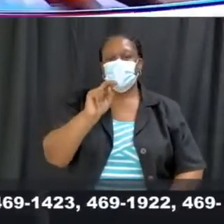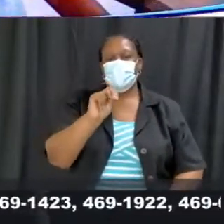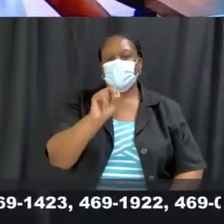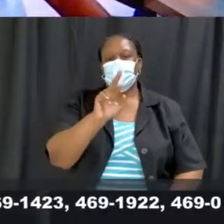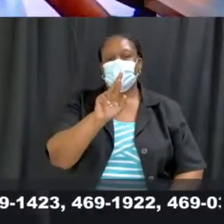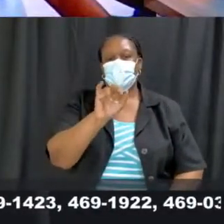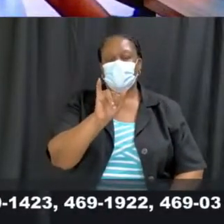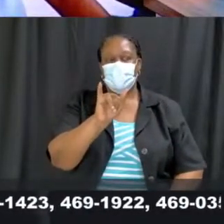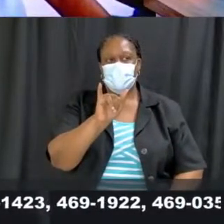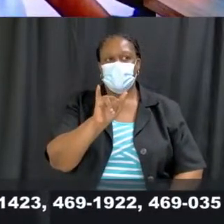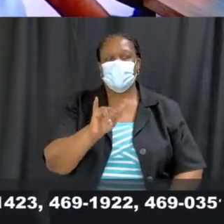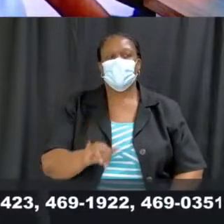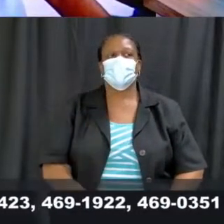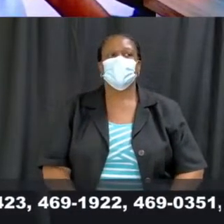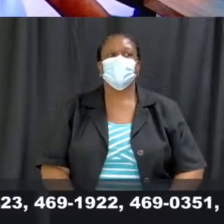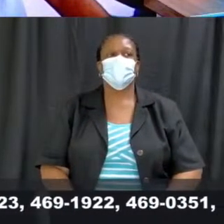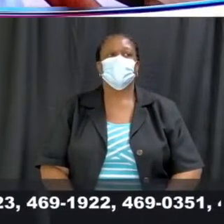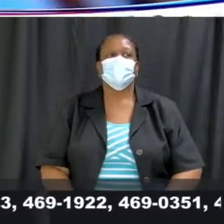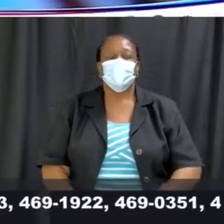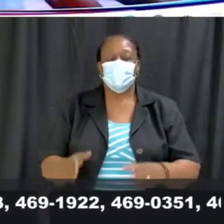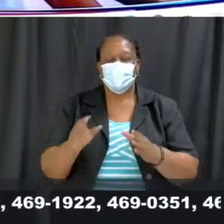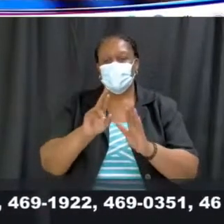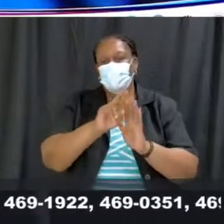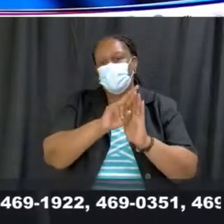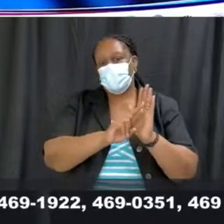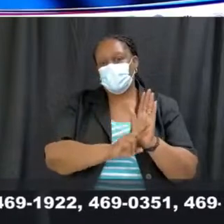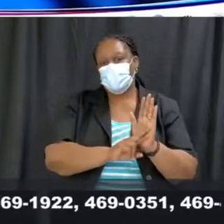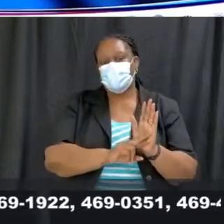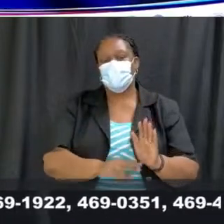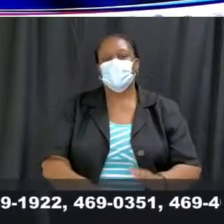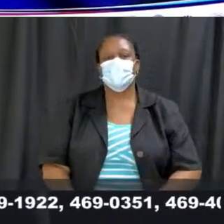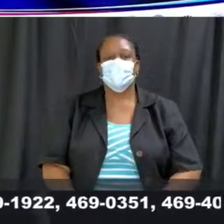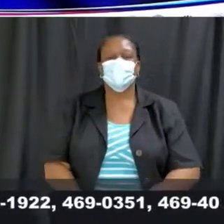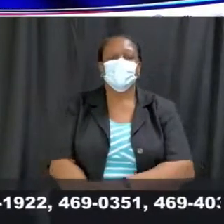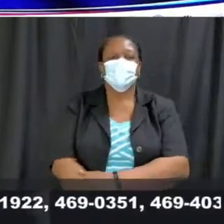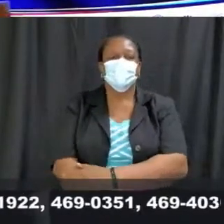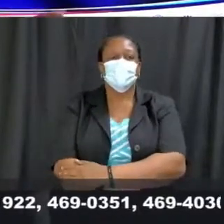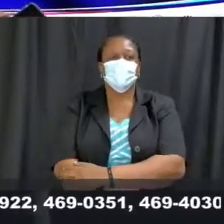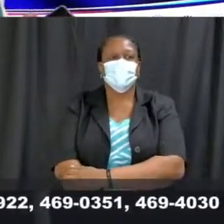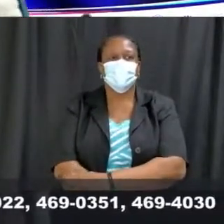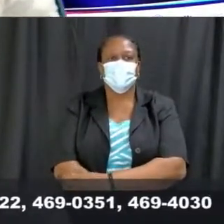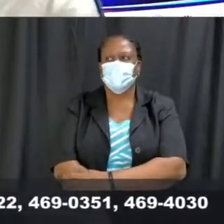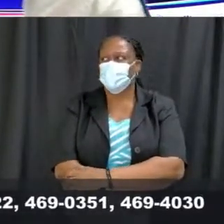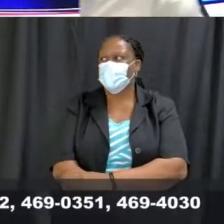to the regulations. Superintendent.